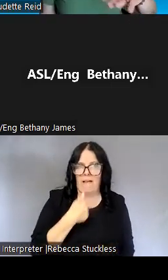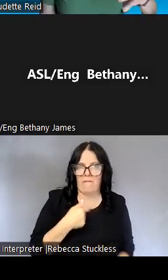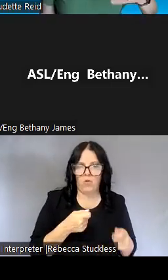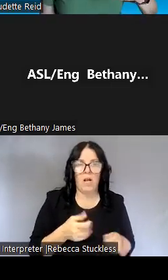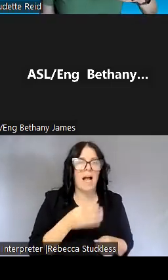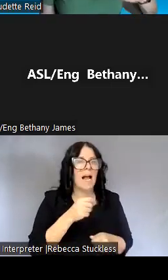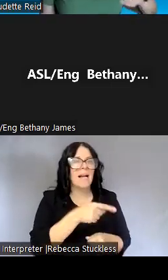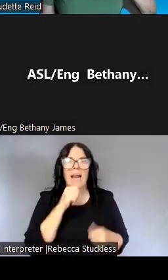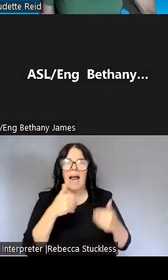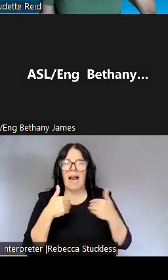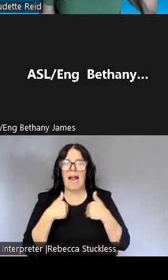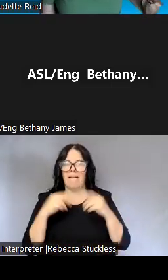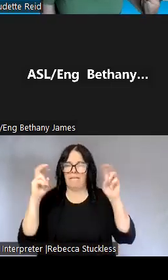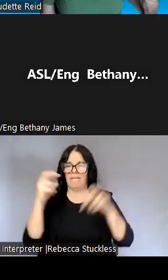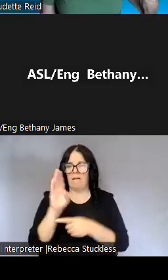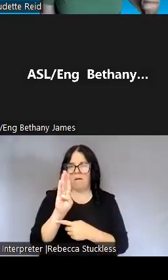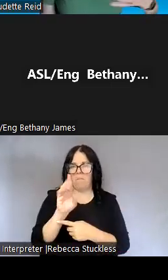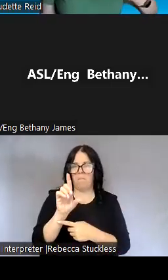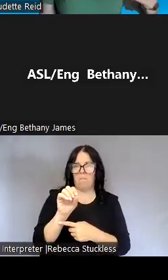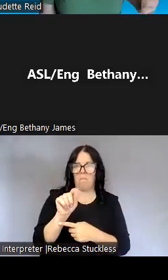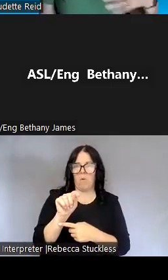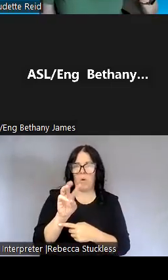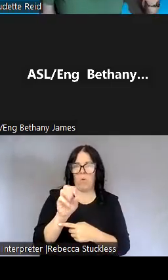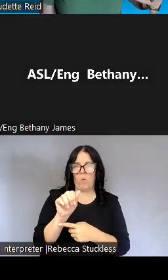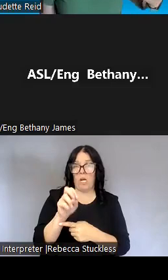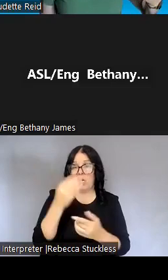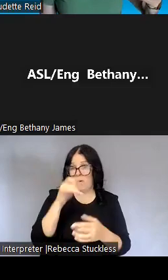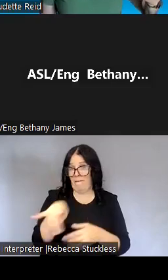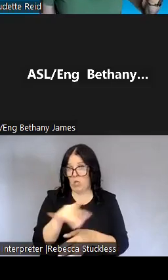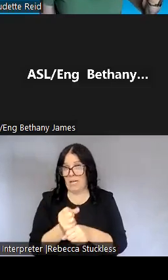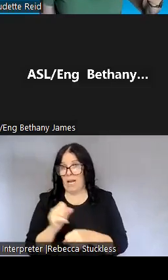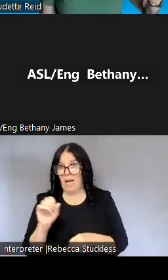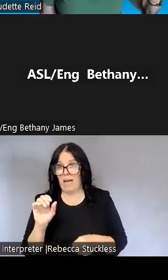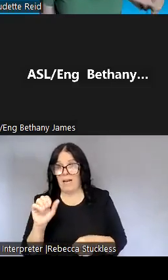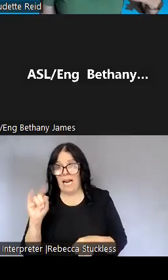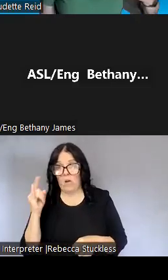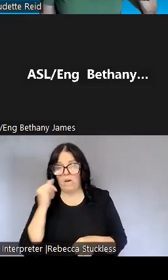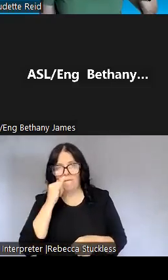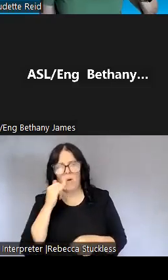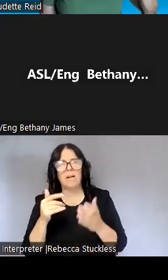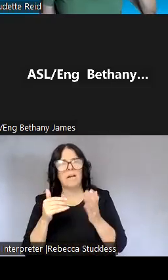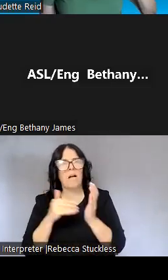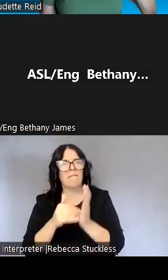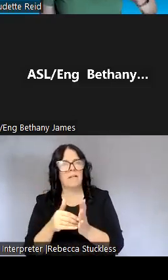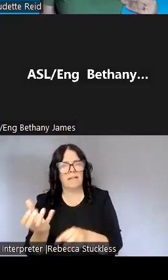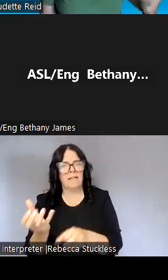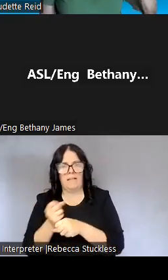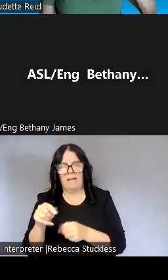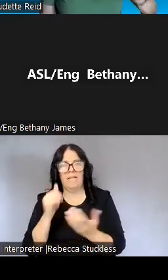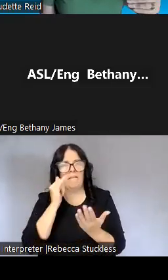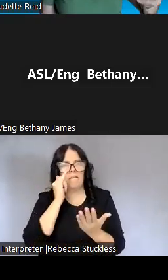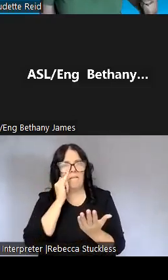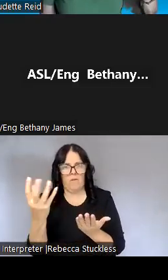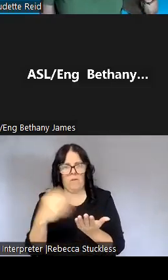I don't know if you've ever gotten an Android phone, and it has a lot of things that are already put into